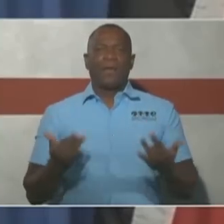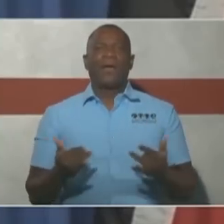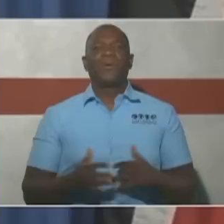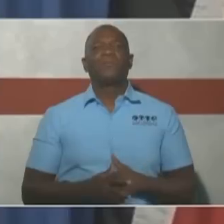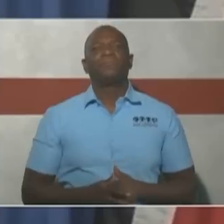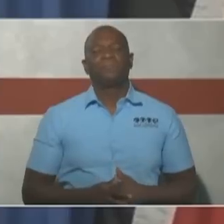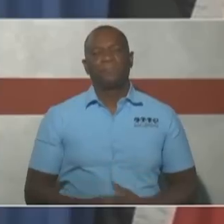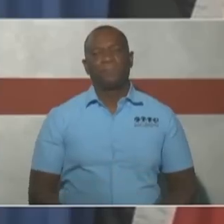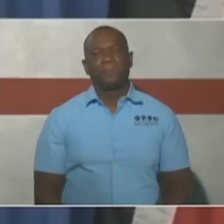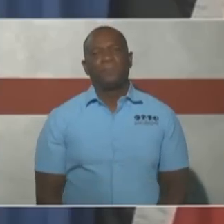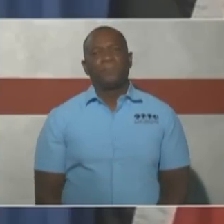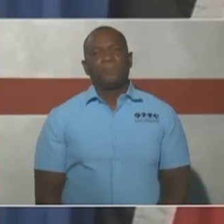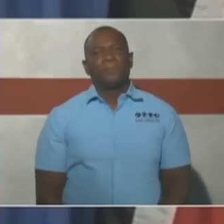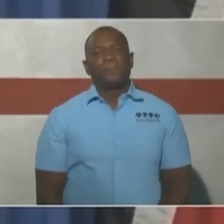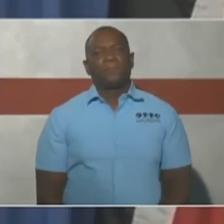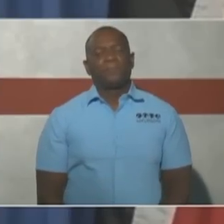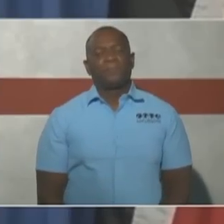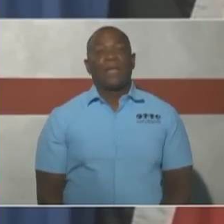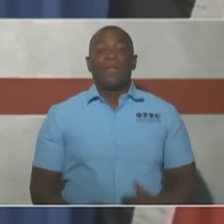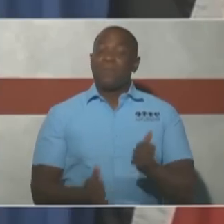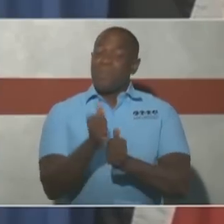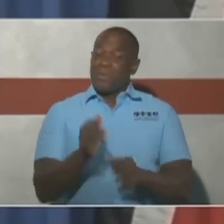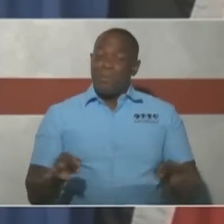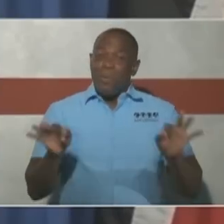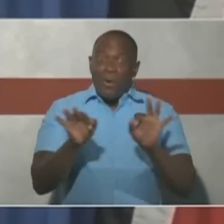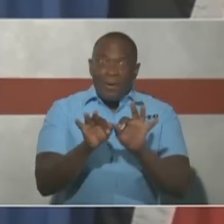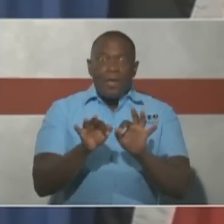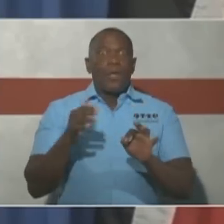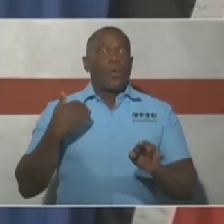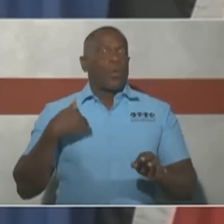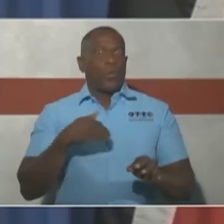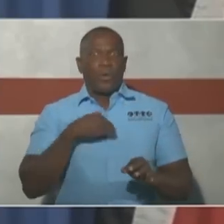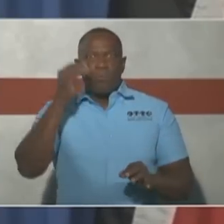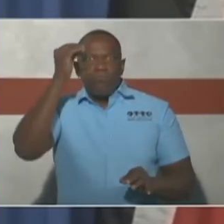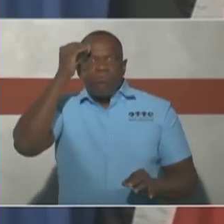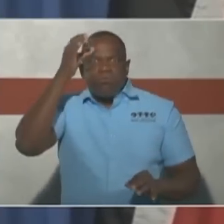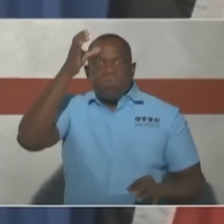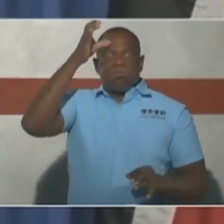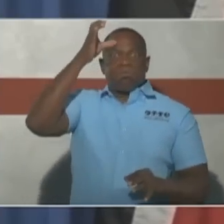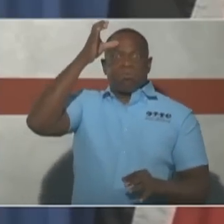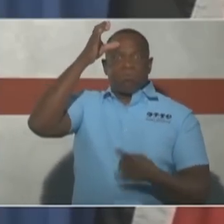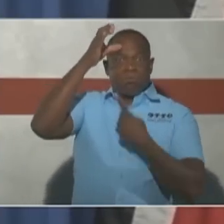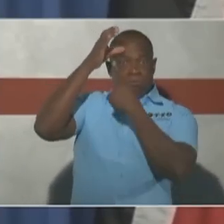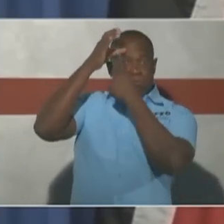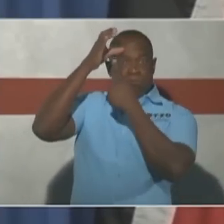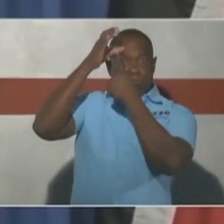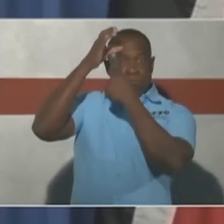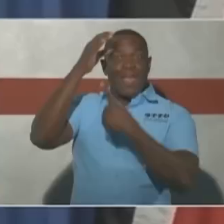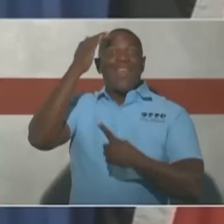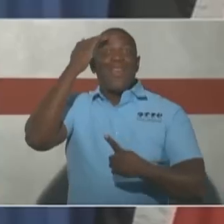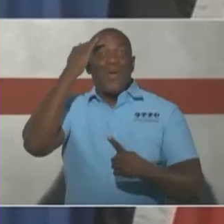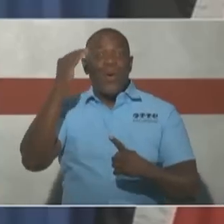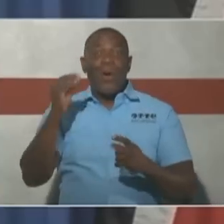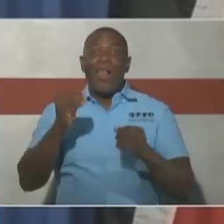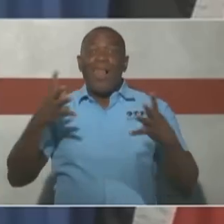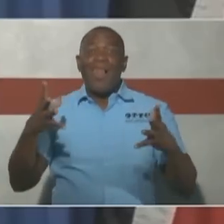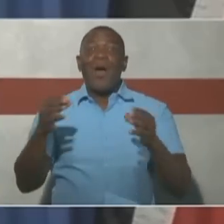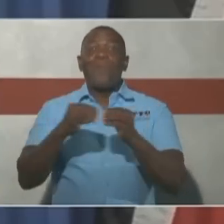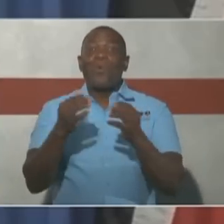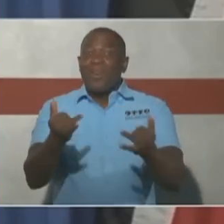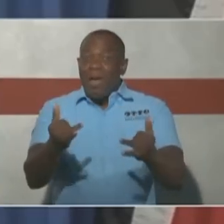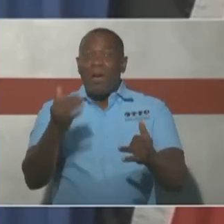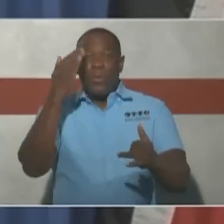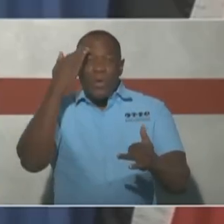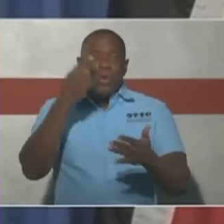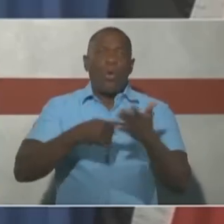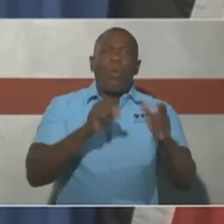most important thing is that we know a lot more about it now, and we know what works and what